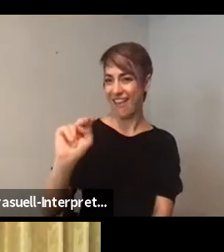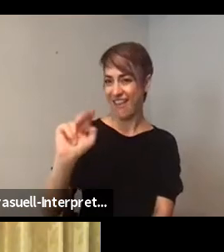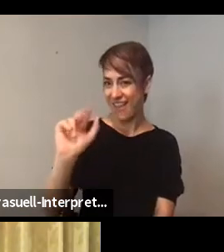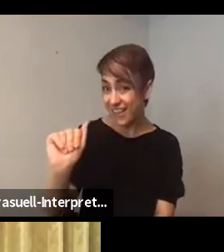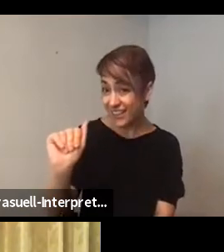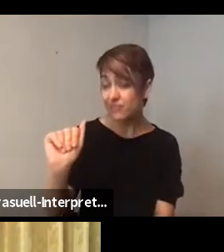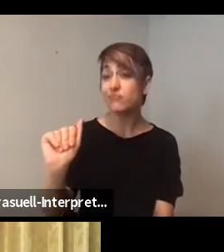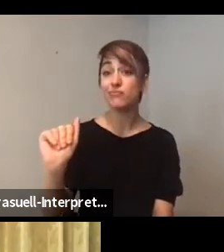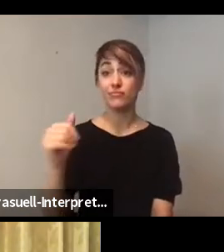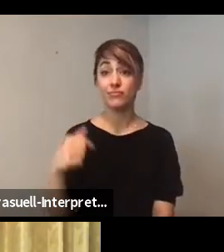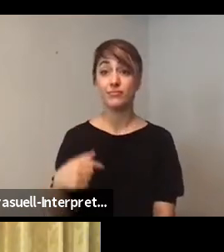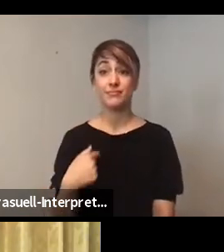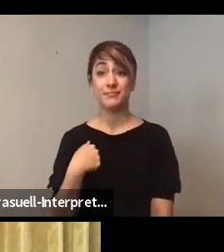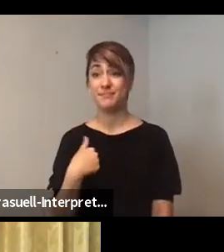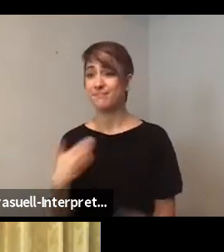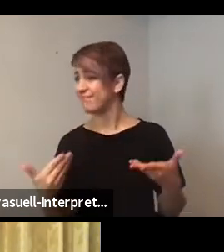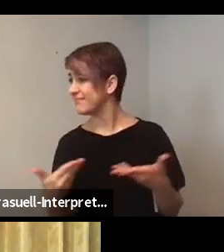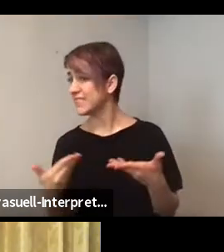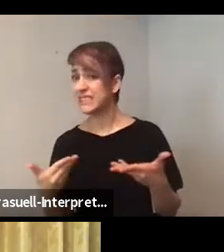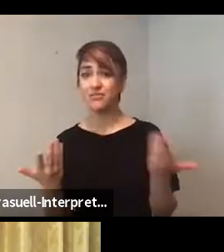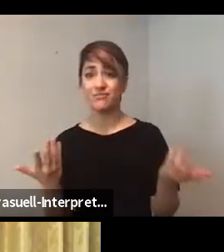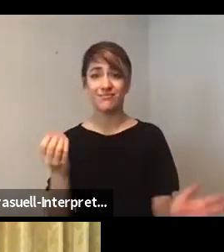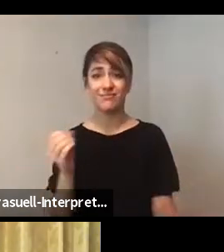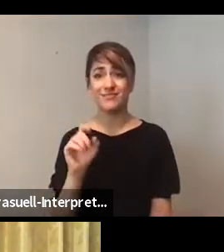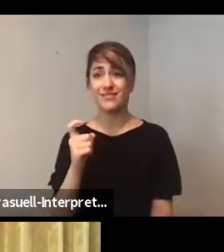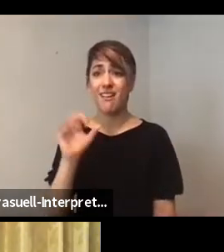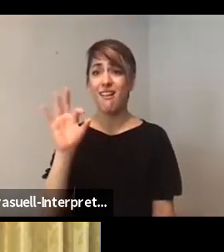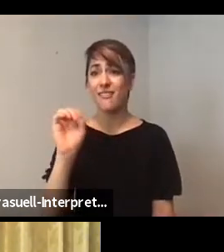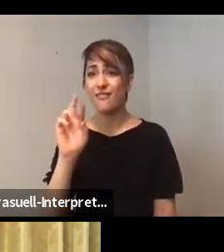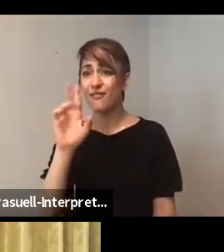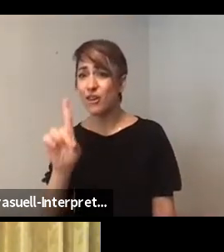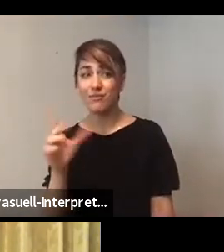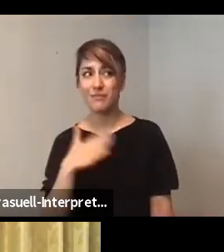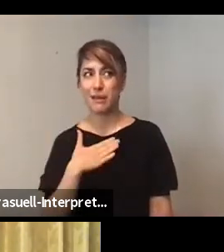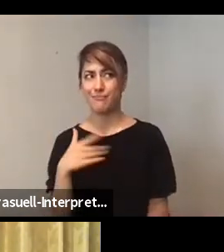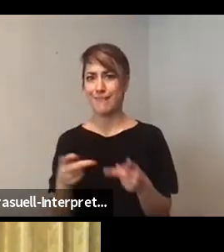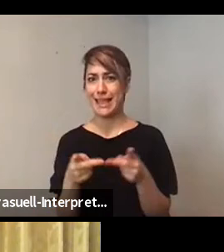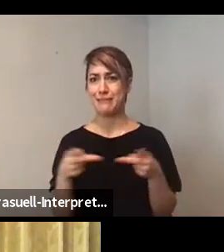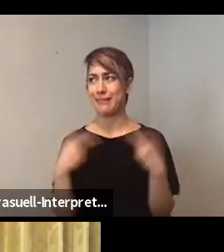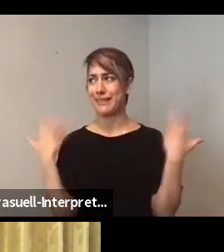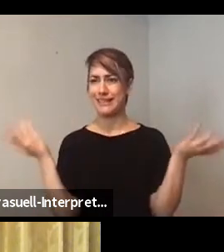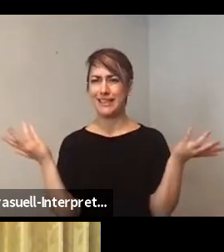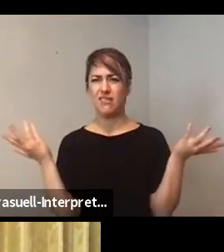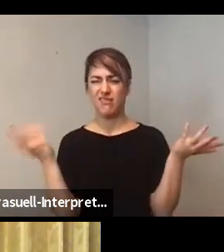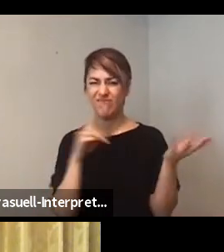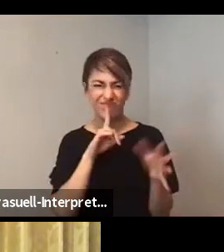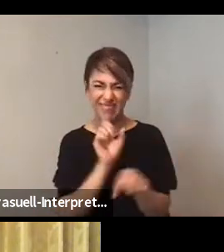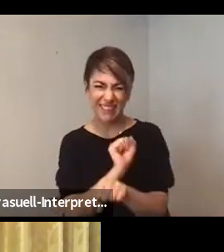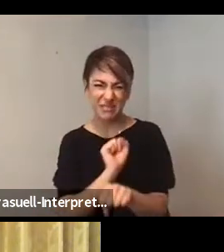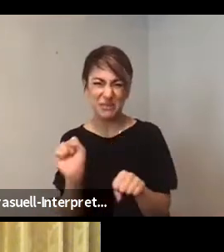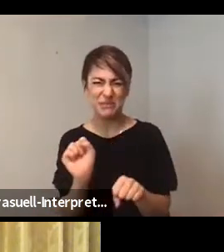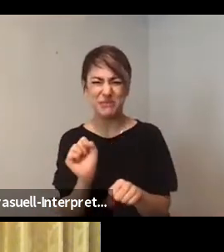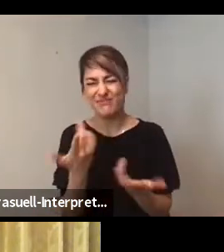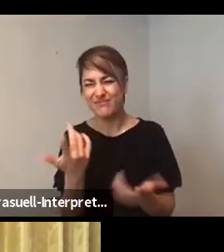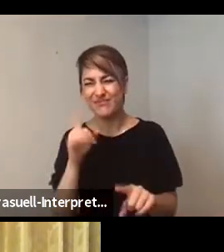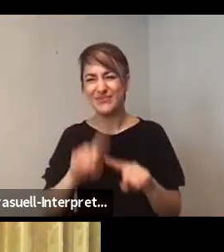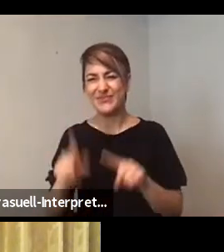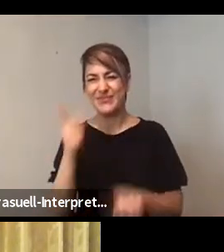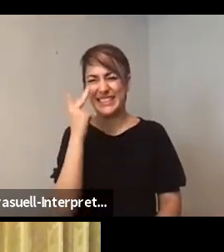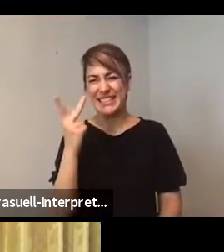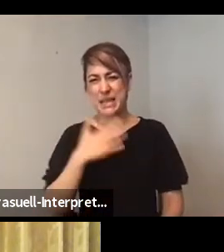in Augsburg. This is my place. Actually, I don't think you can see so much in my place. It's